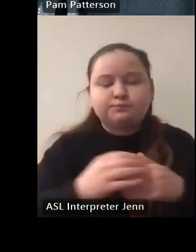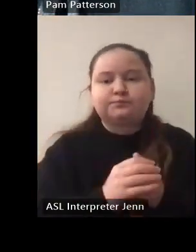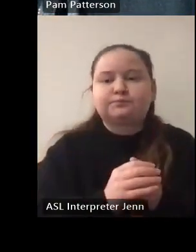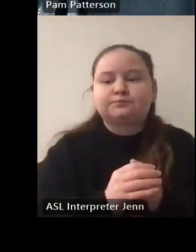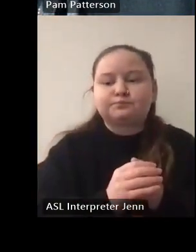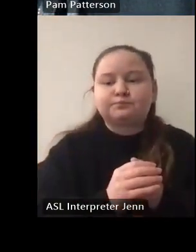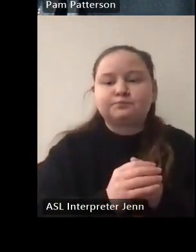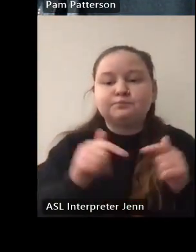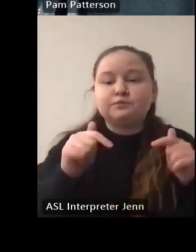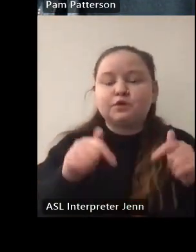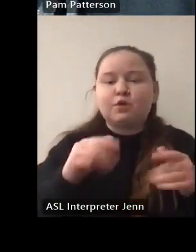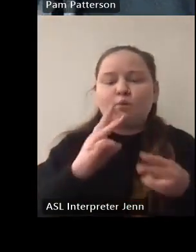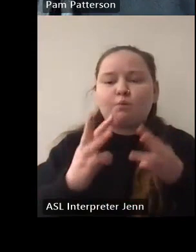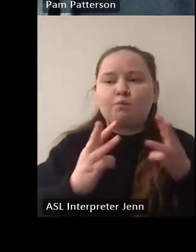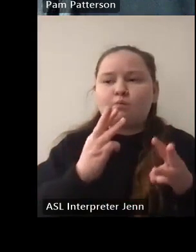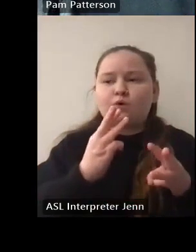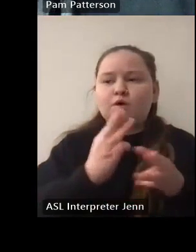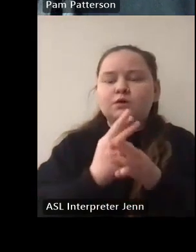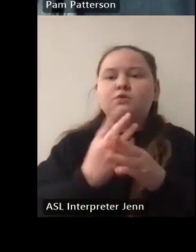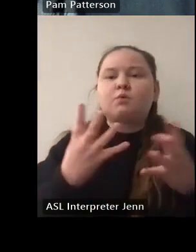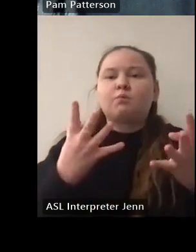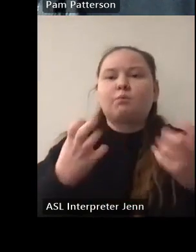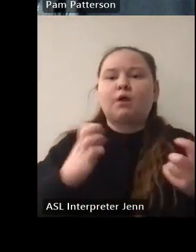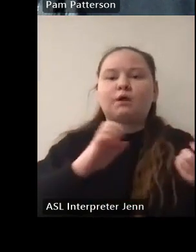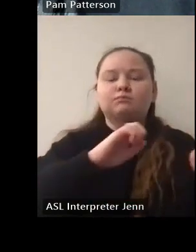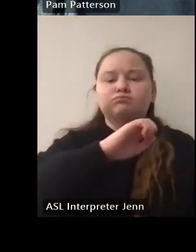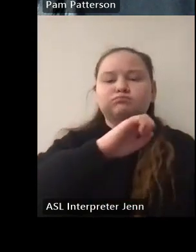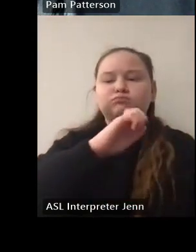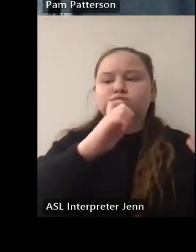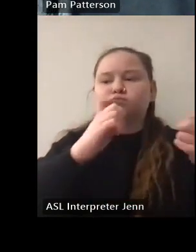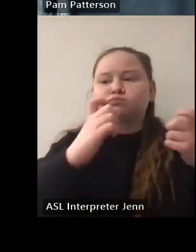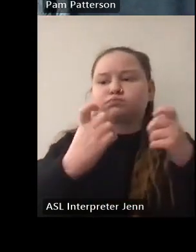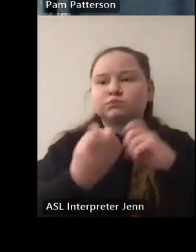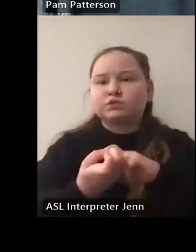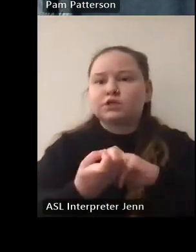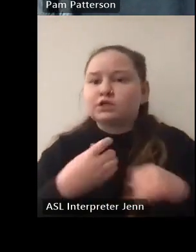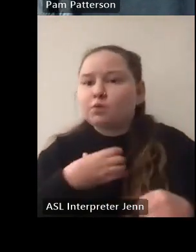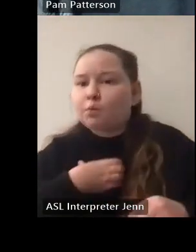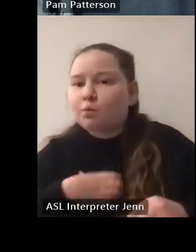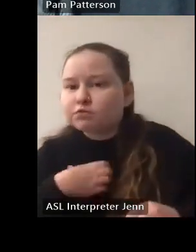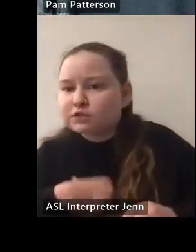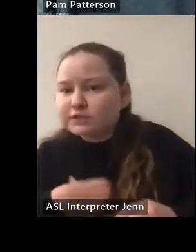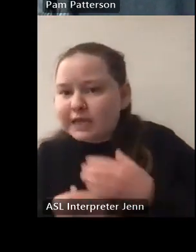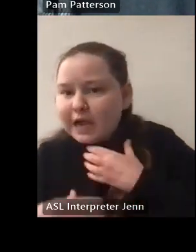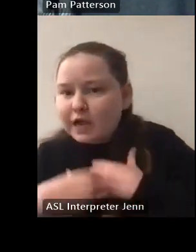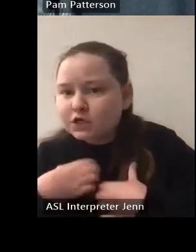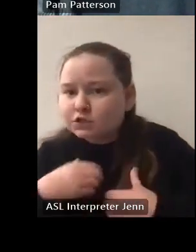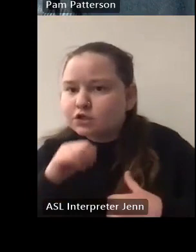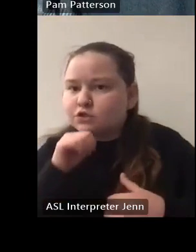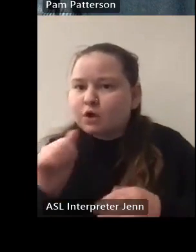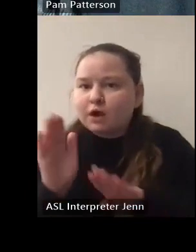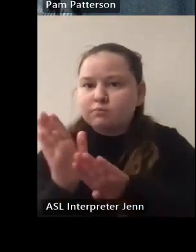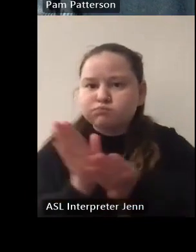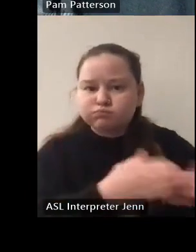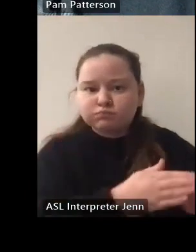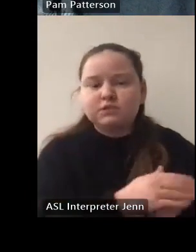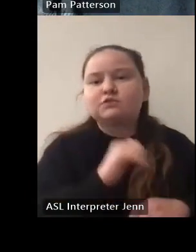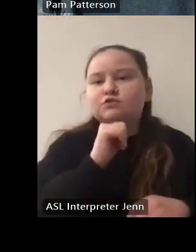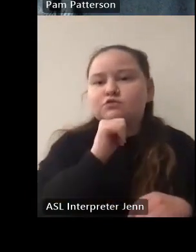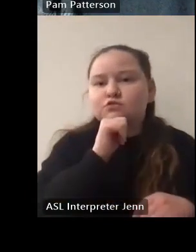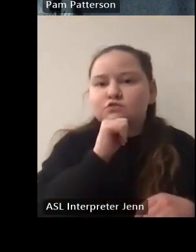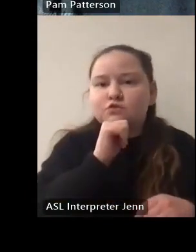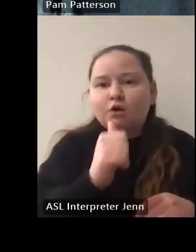which impairment becomes that which is desired, not shunned? It's not the nose job, the breast enlargement, the tummy tuck